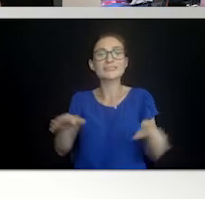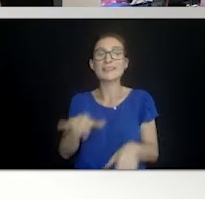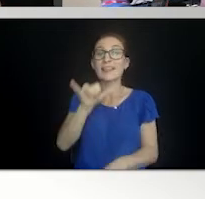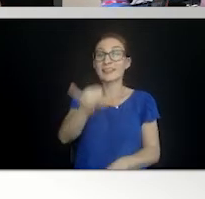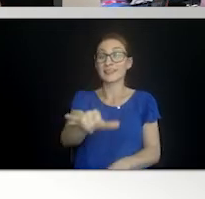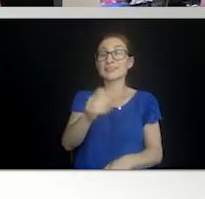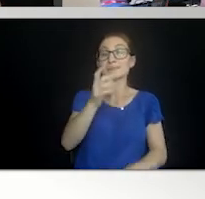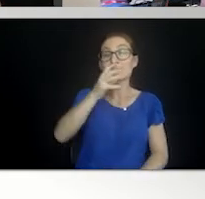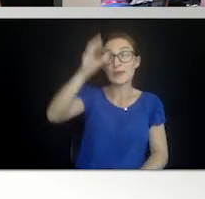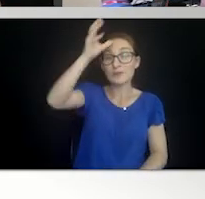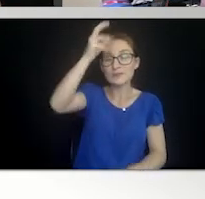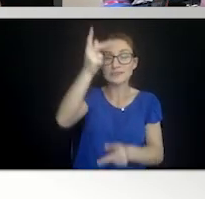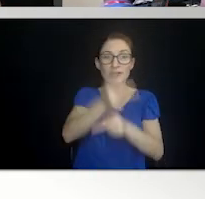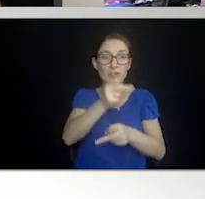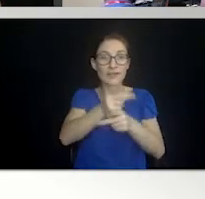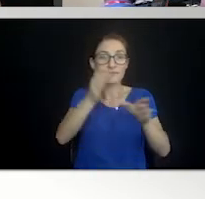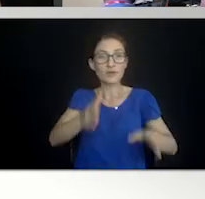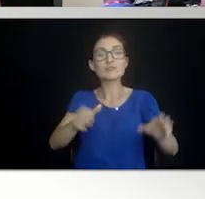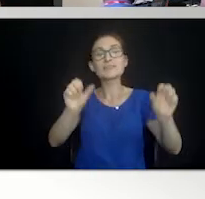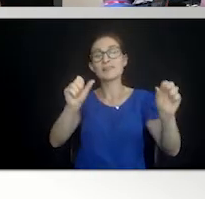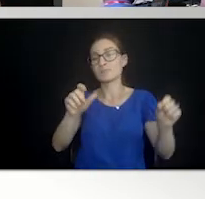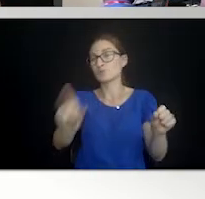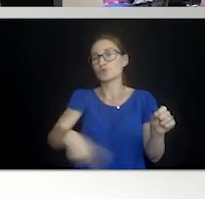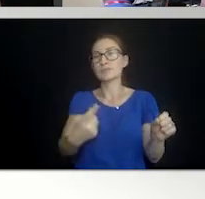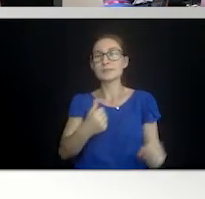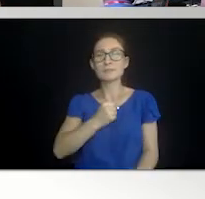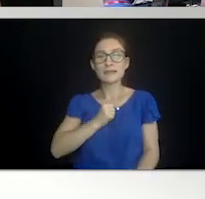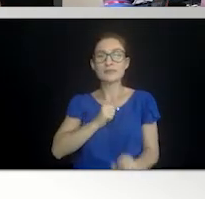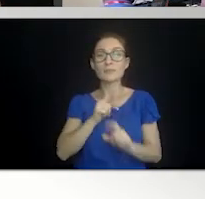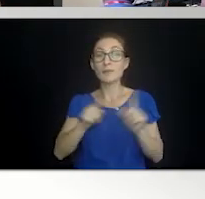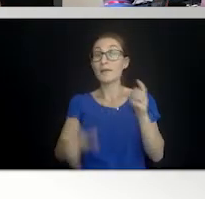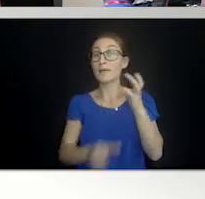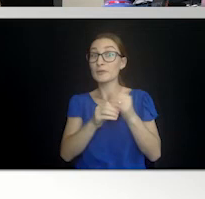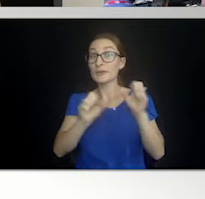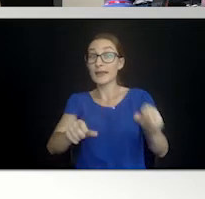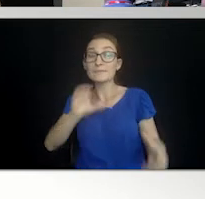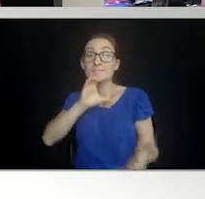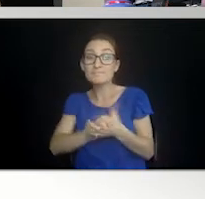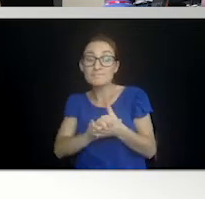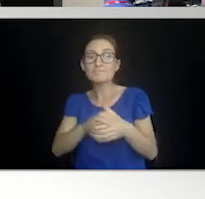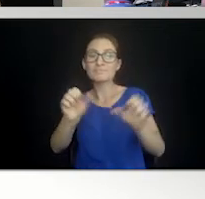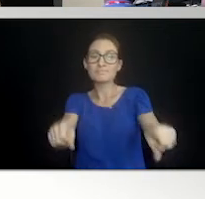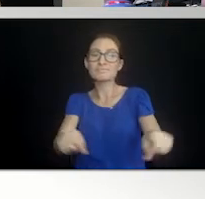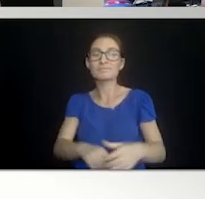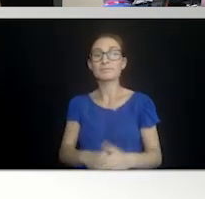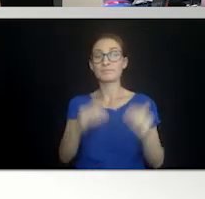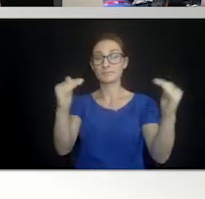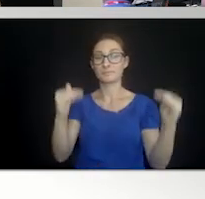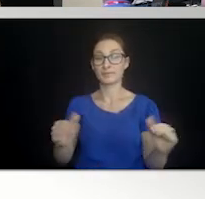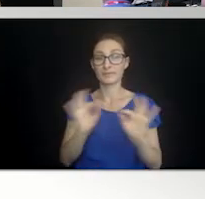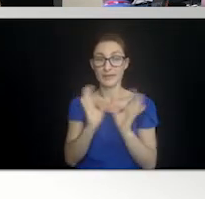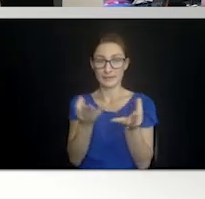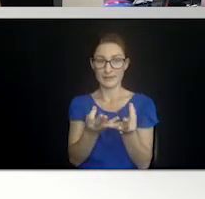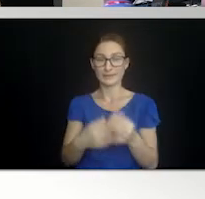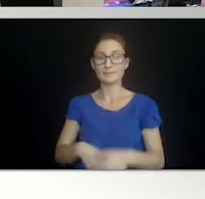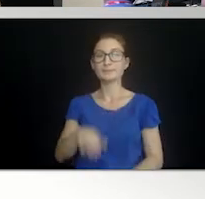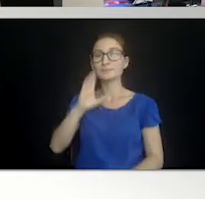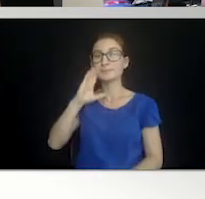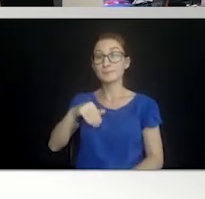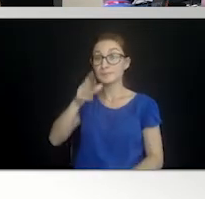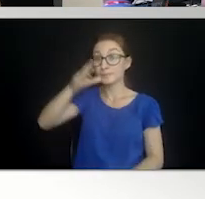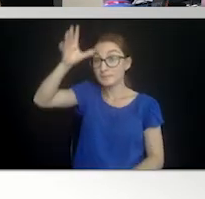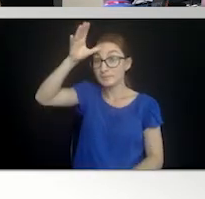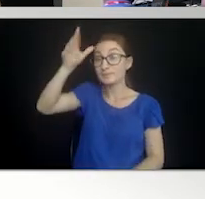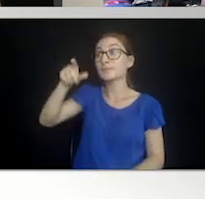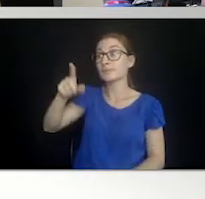or caregivers. Right here, we just have myself, but I could easily add my spouse just by hitting the invite button. Then comes family.